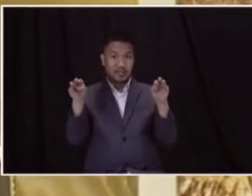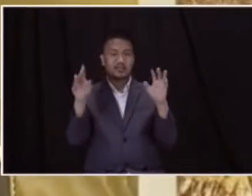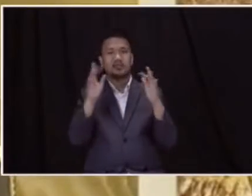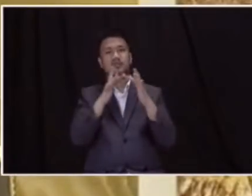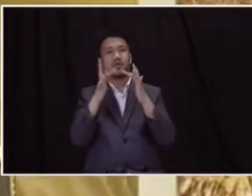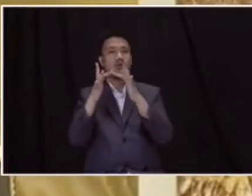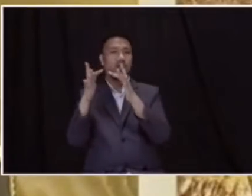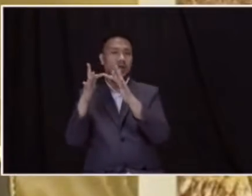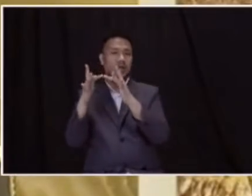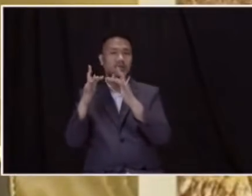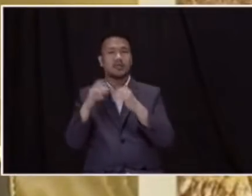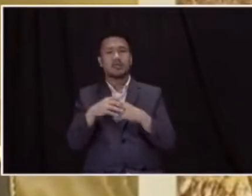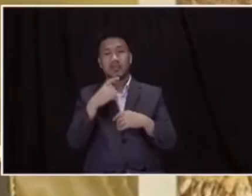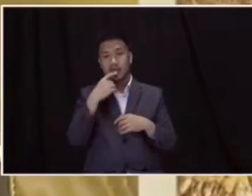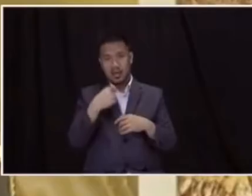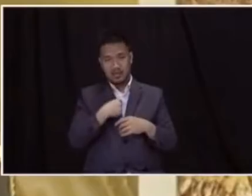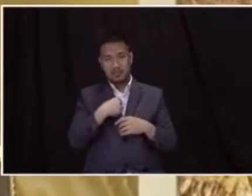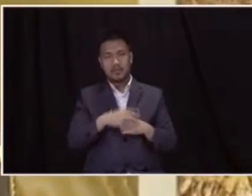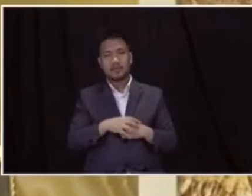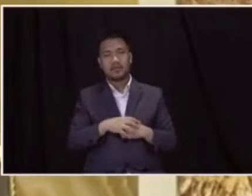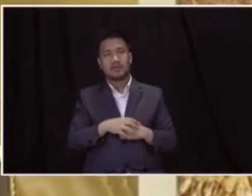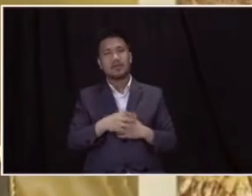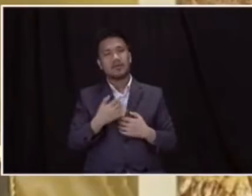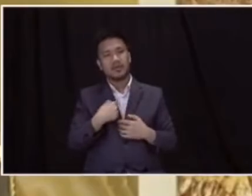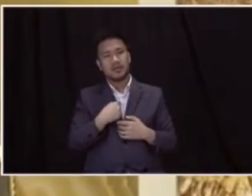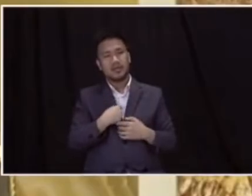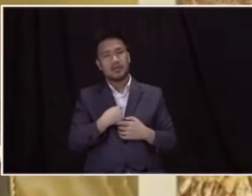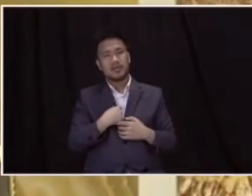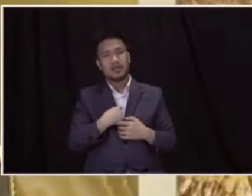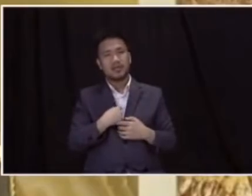online, telling me, and I quote,